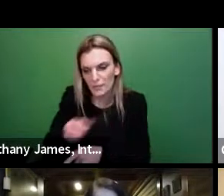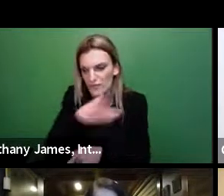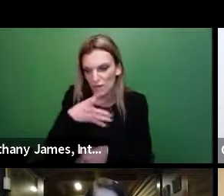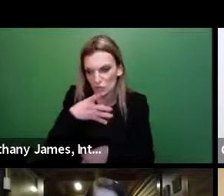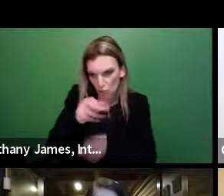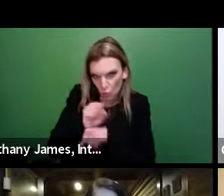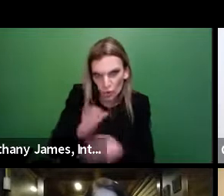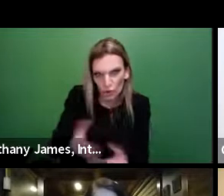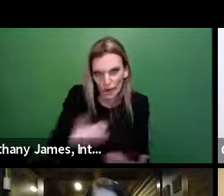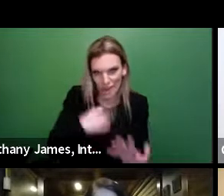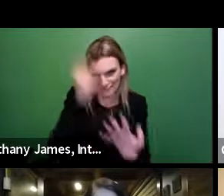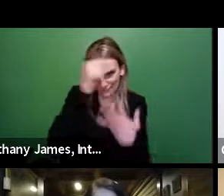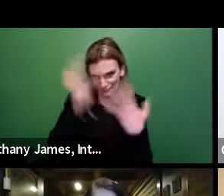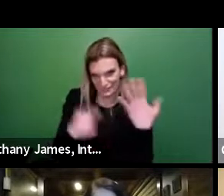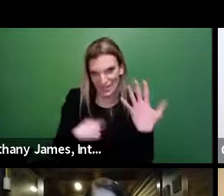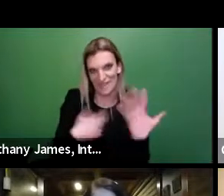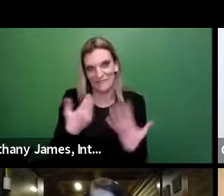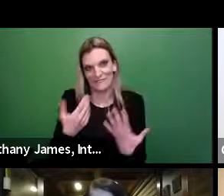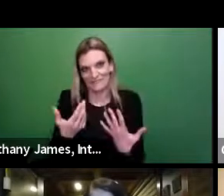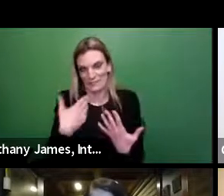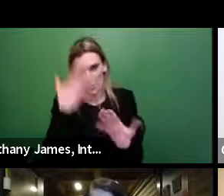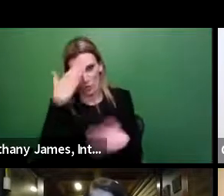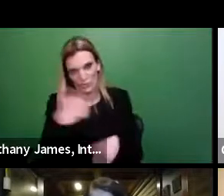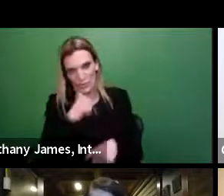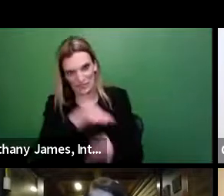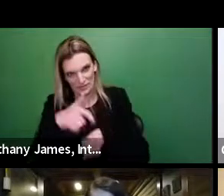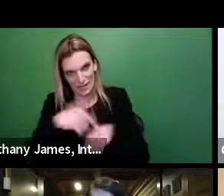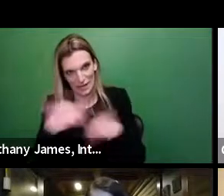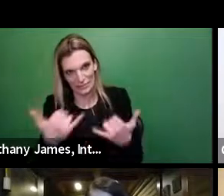but we don't have a lot of time today.